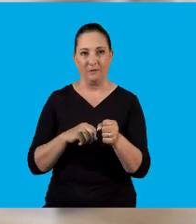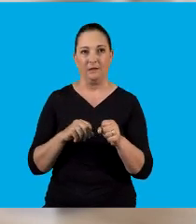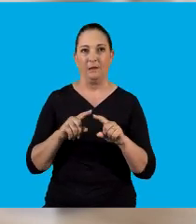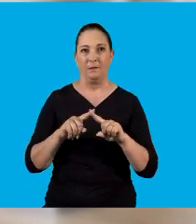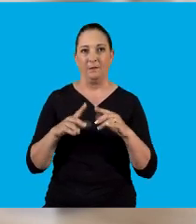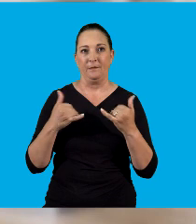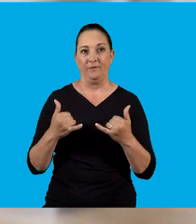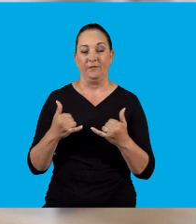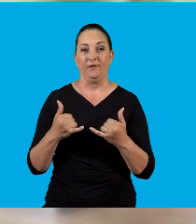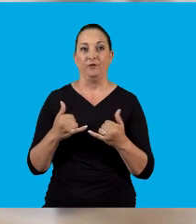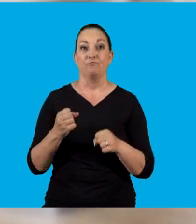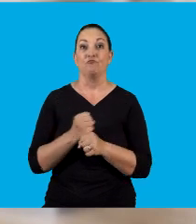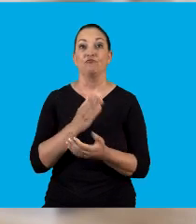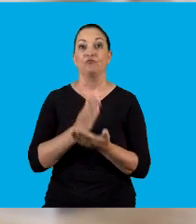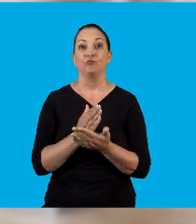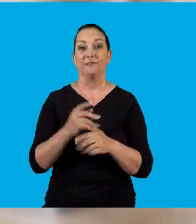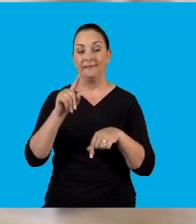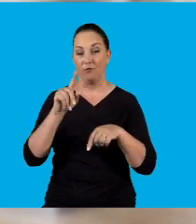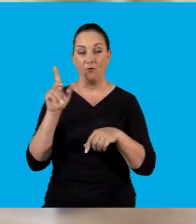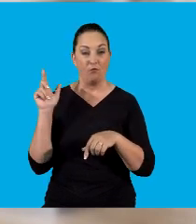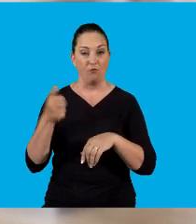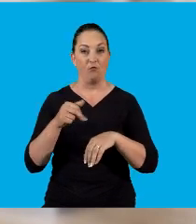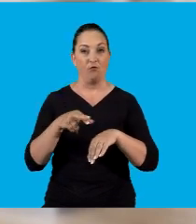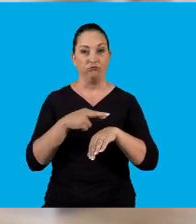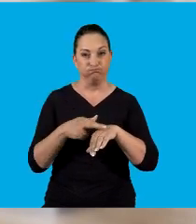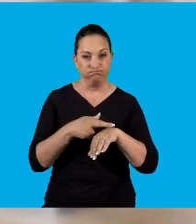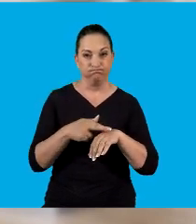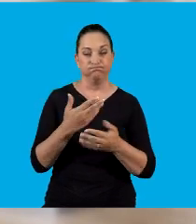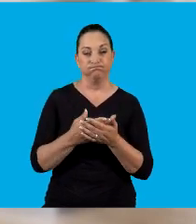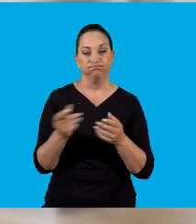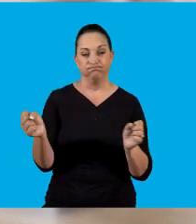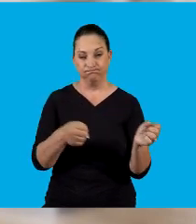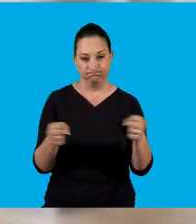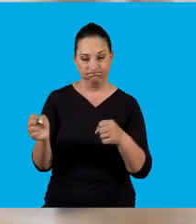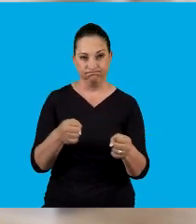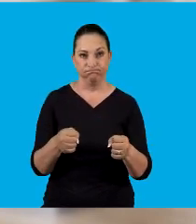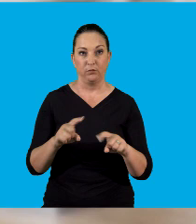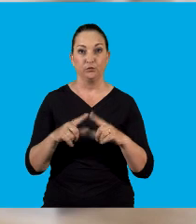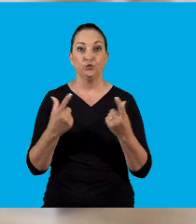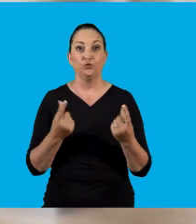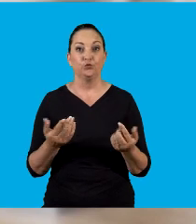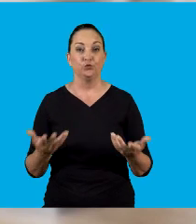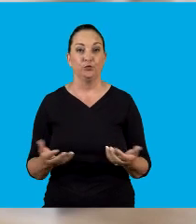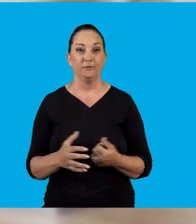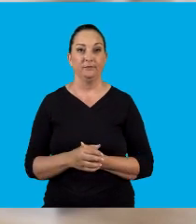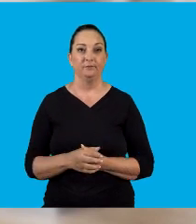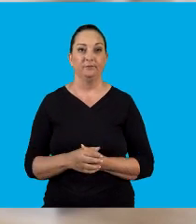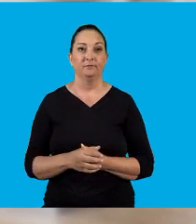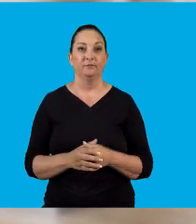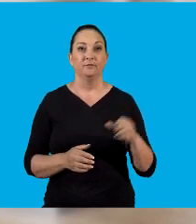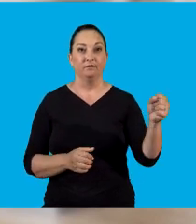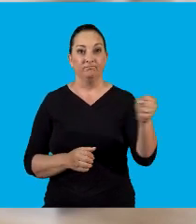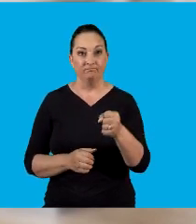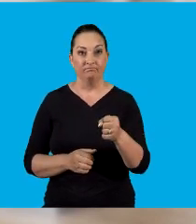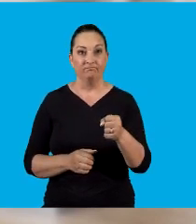basis, making sure that there's affirmative action. So businesses end up being forced to employ these people. And by so doing, they not